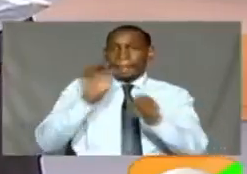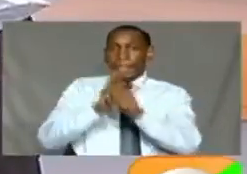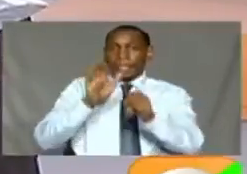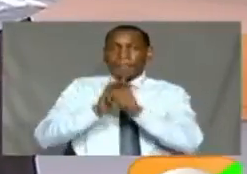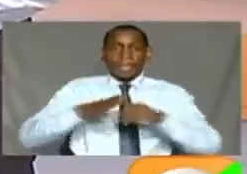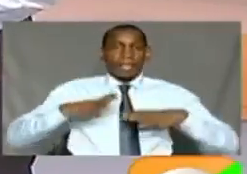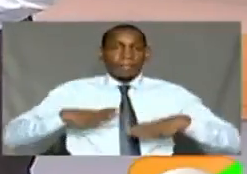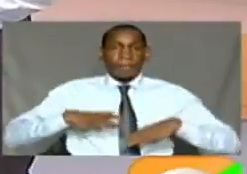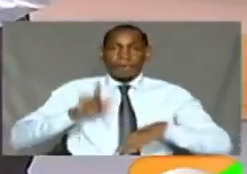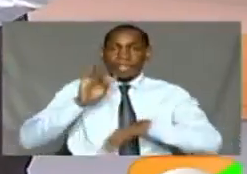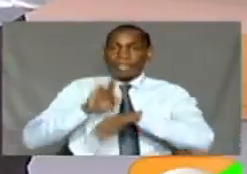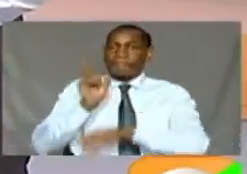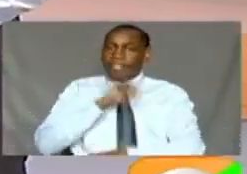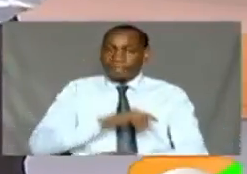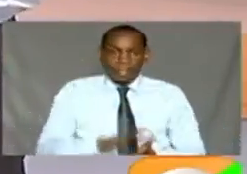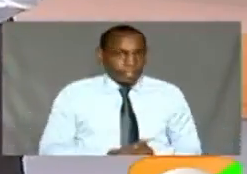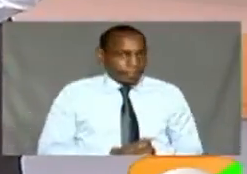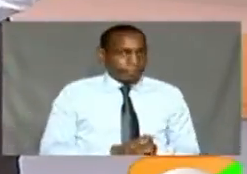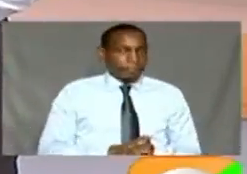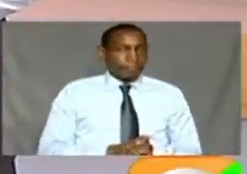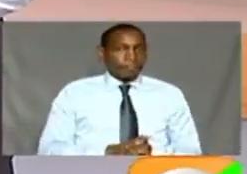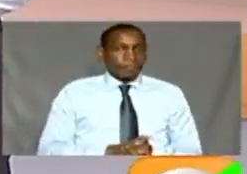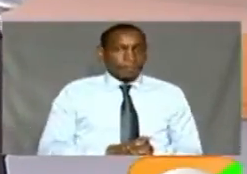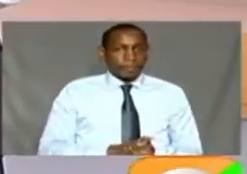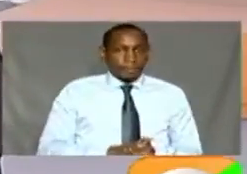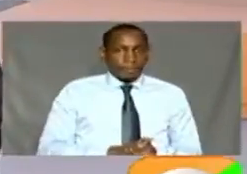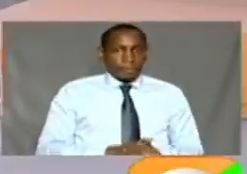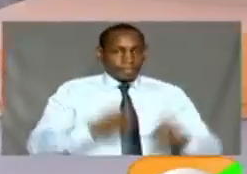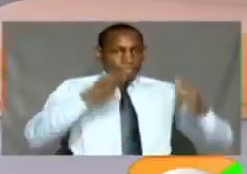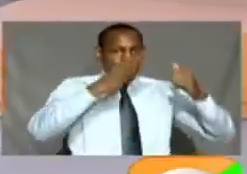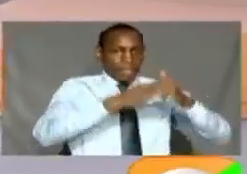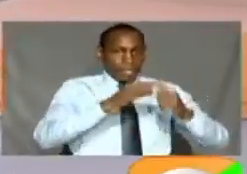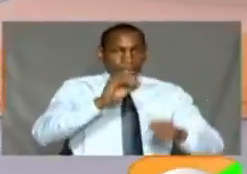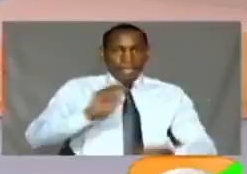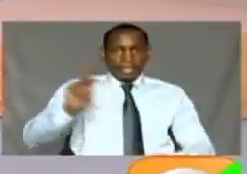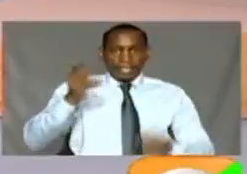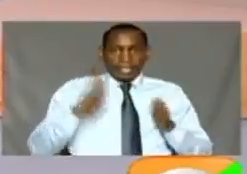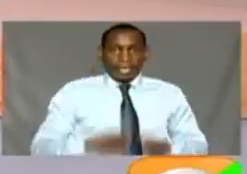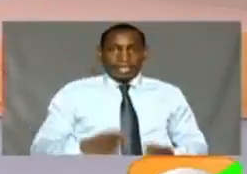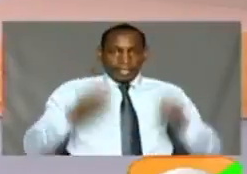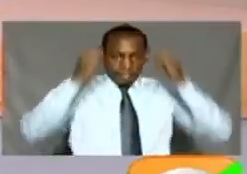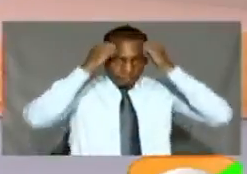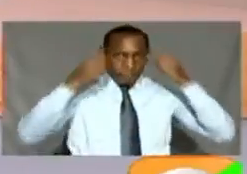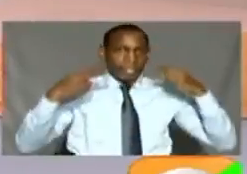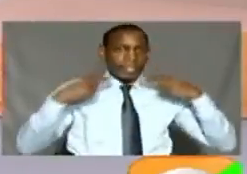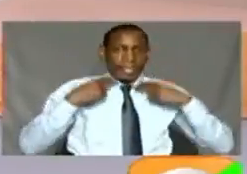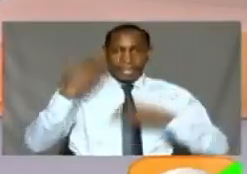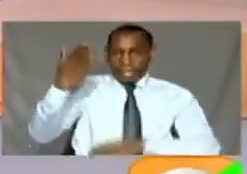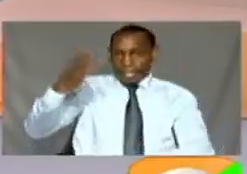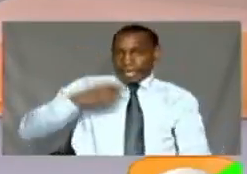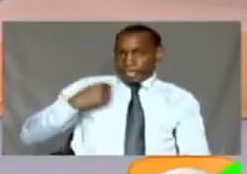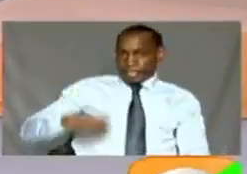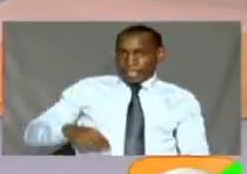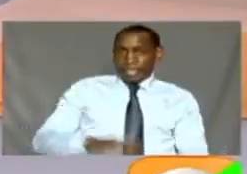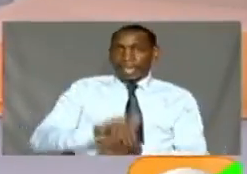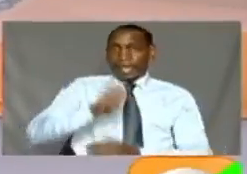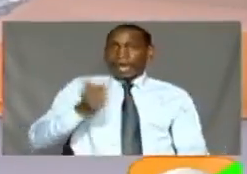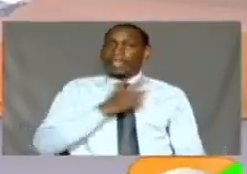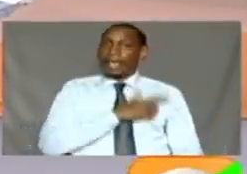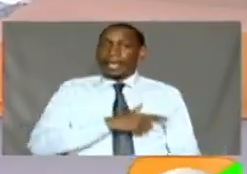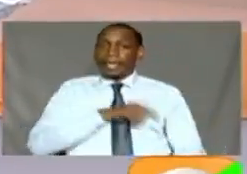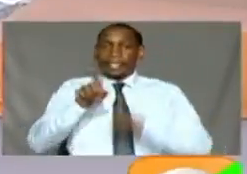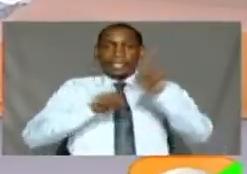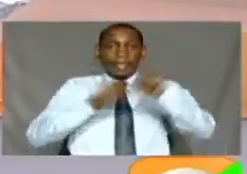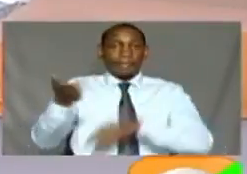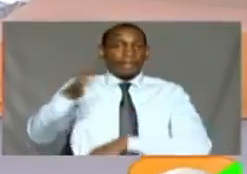of people infected. And while there are still 80 Kenyan students stuck in Wuhan, there are those who are lucky to have